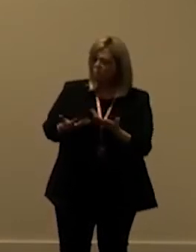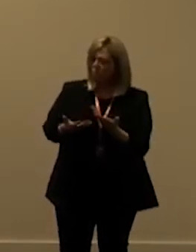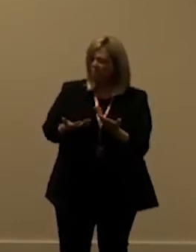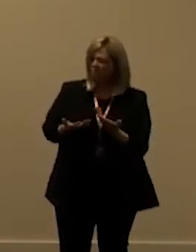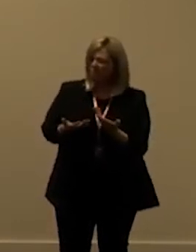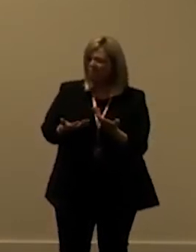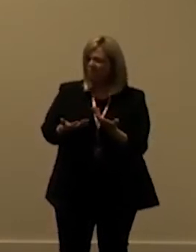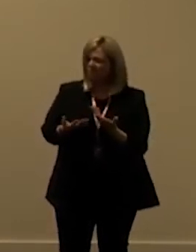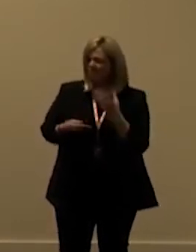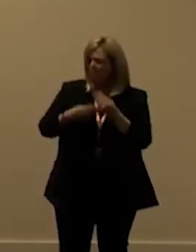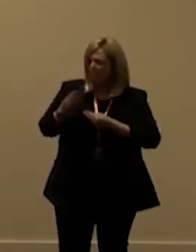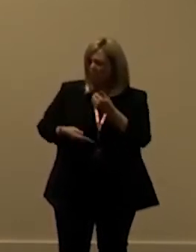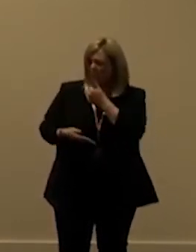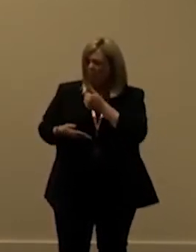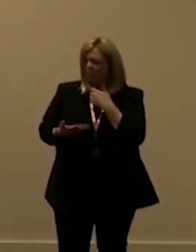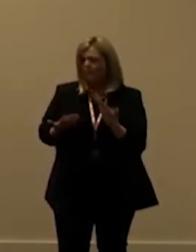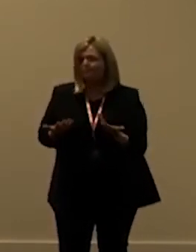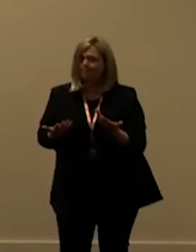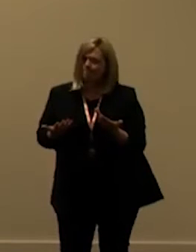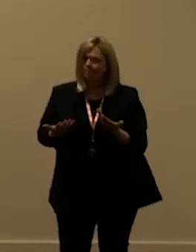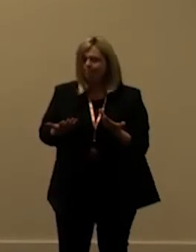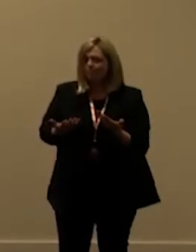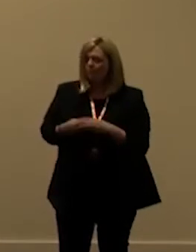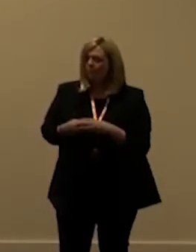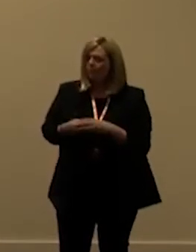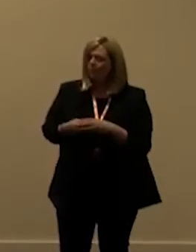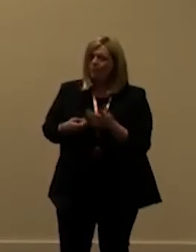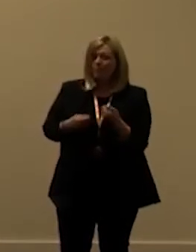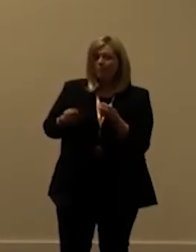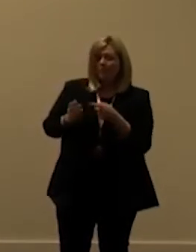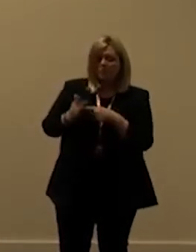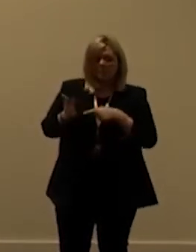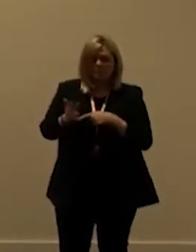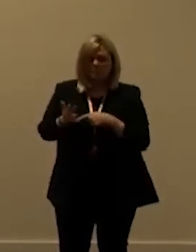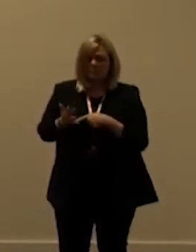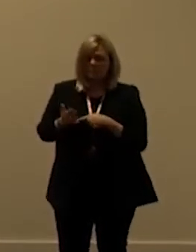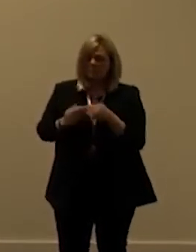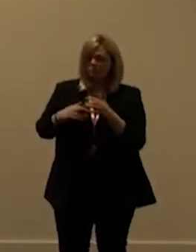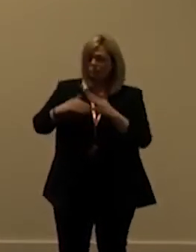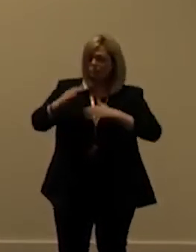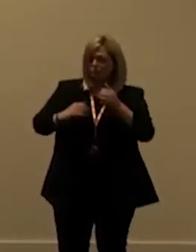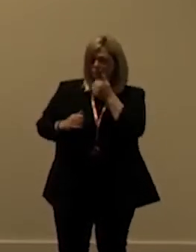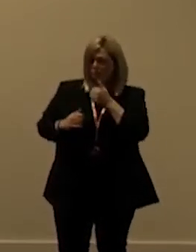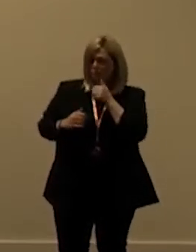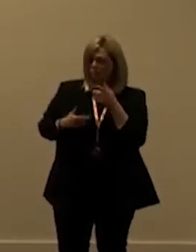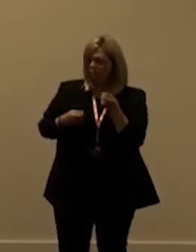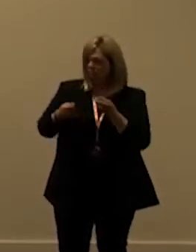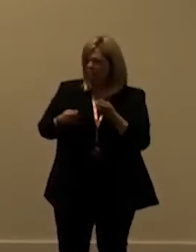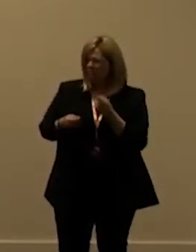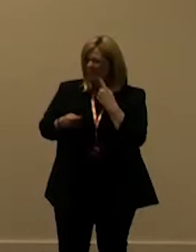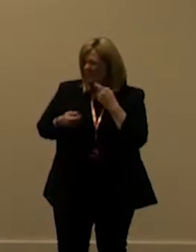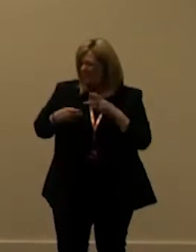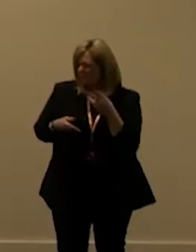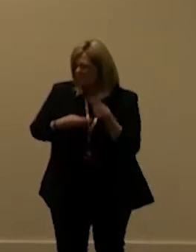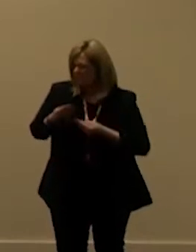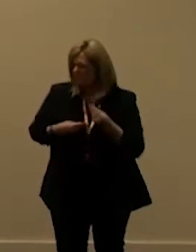described using, let's see. So it means to manage your IT infrastructure using a configuration file. It's probably the simplest way. So